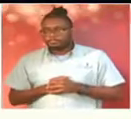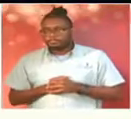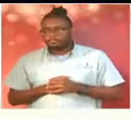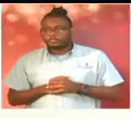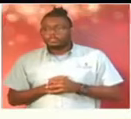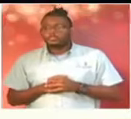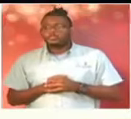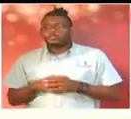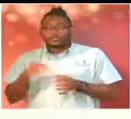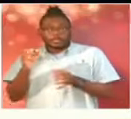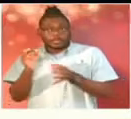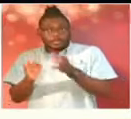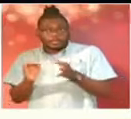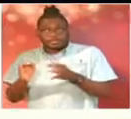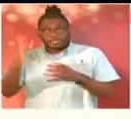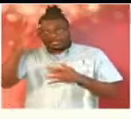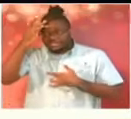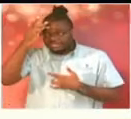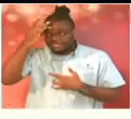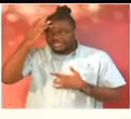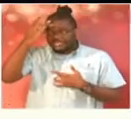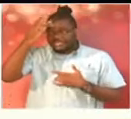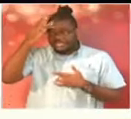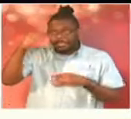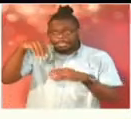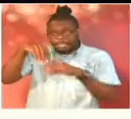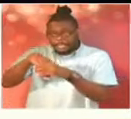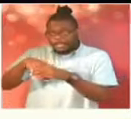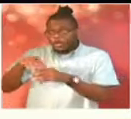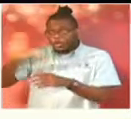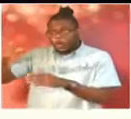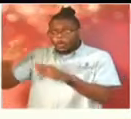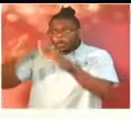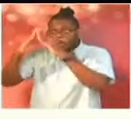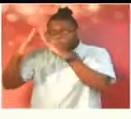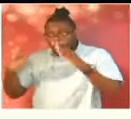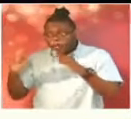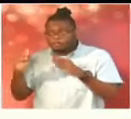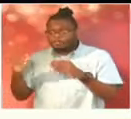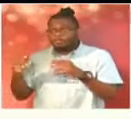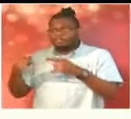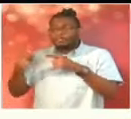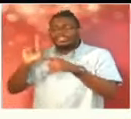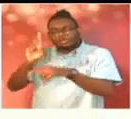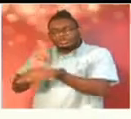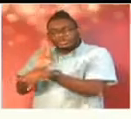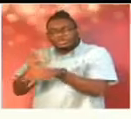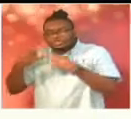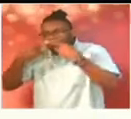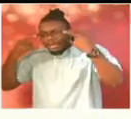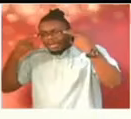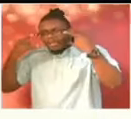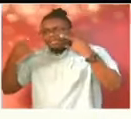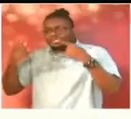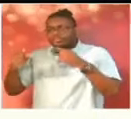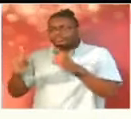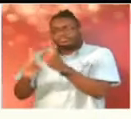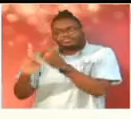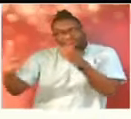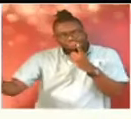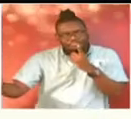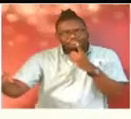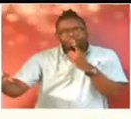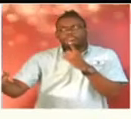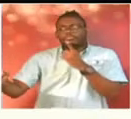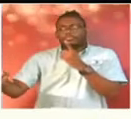household if you are ill. All of these things are the things that are going to help to reduce transmission from one person to another, either in a household